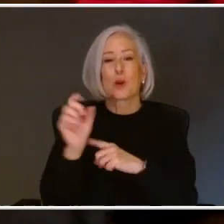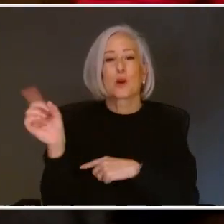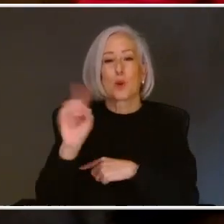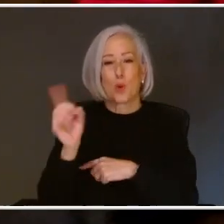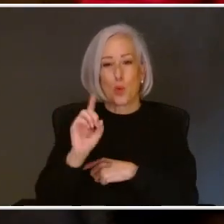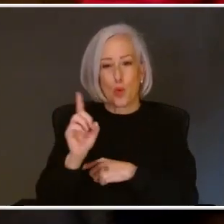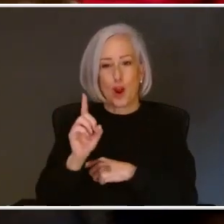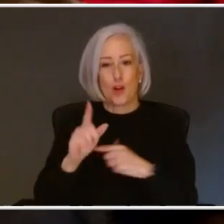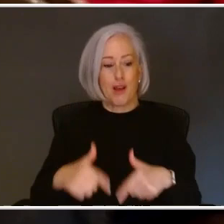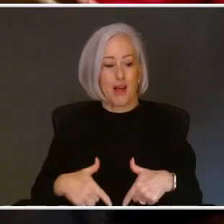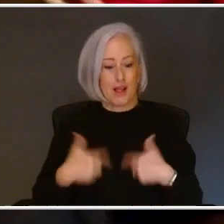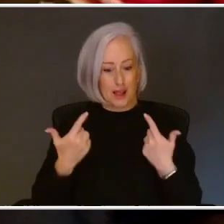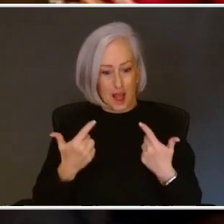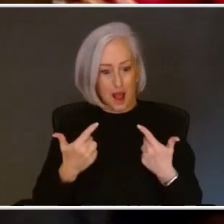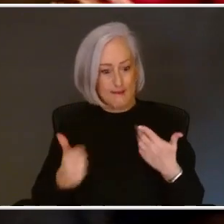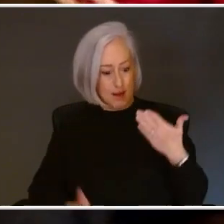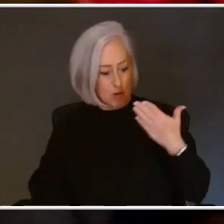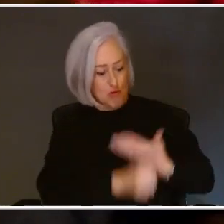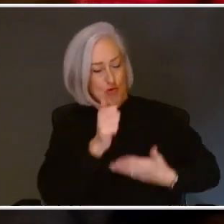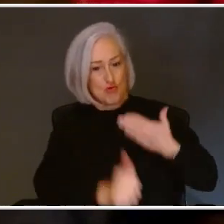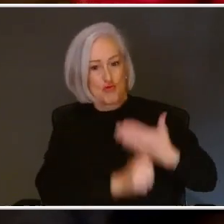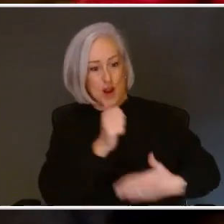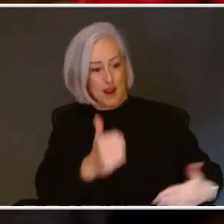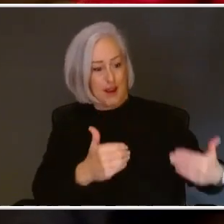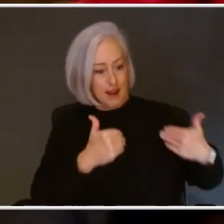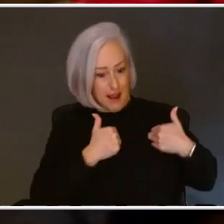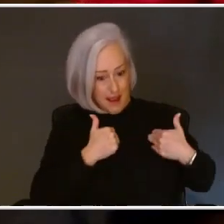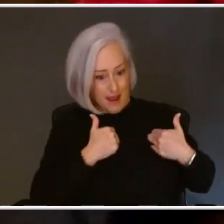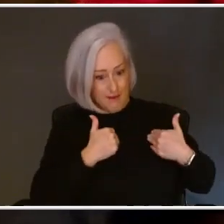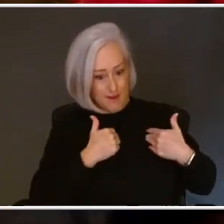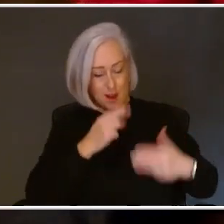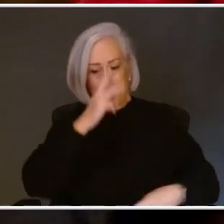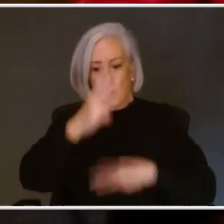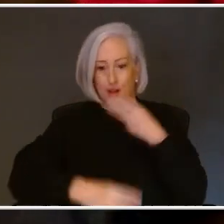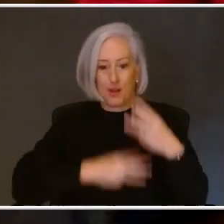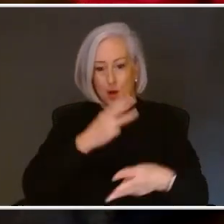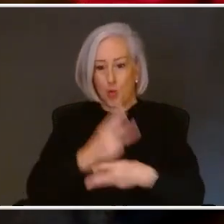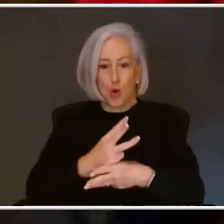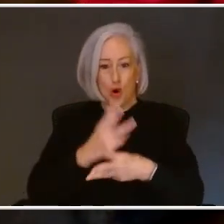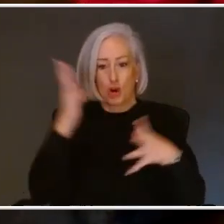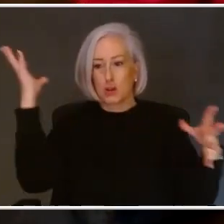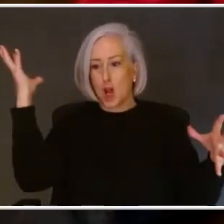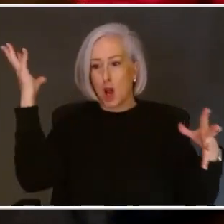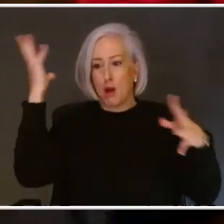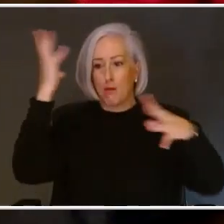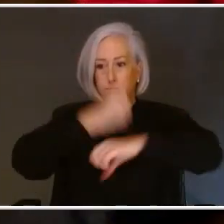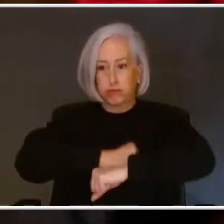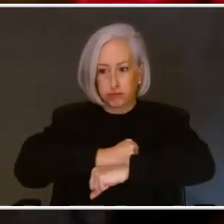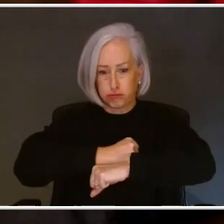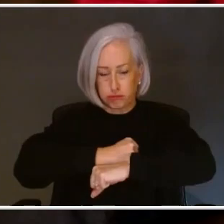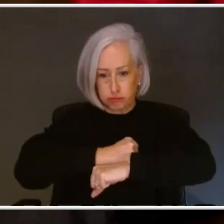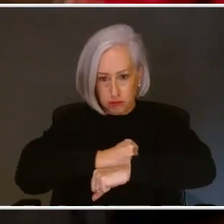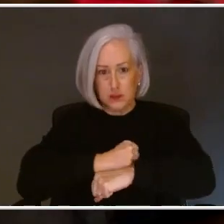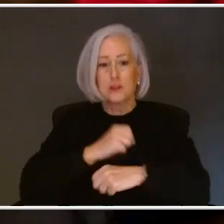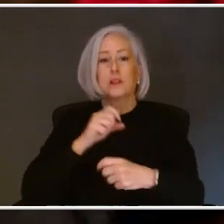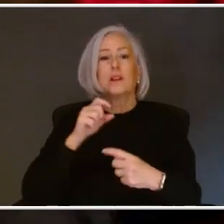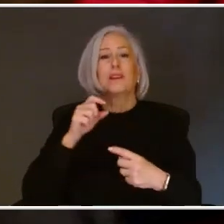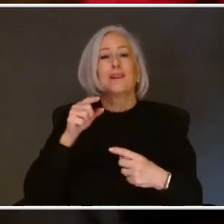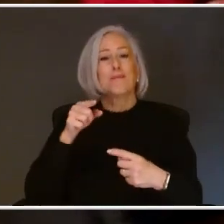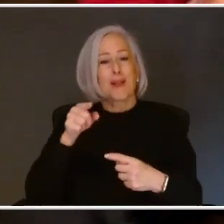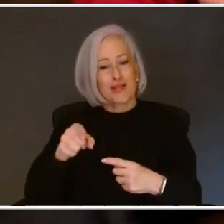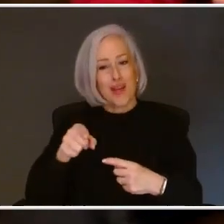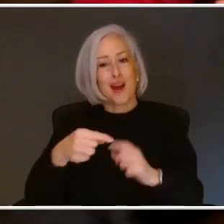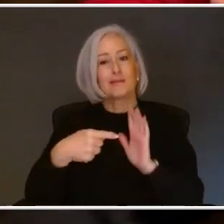our life was threatened and our entire world came crashing down. But it becomes a symbol